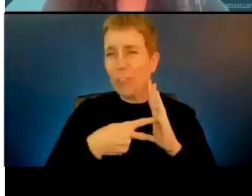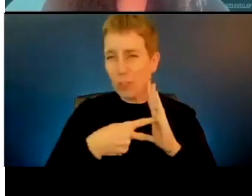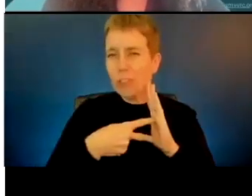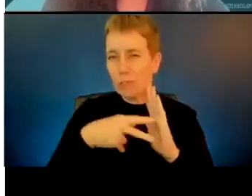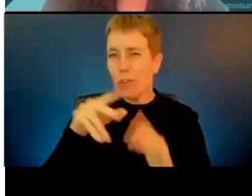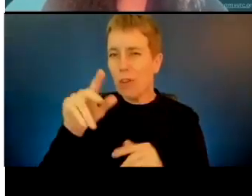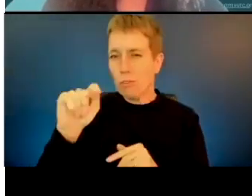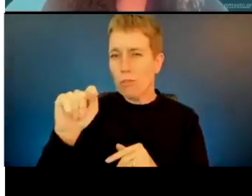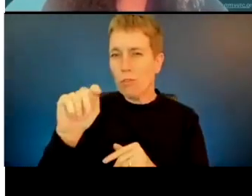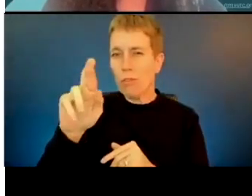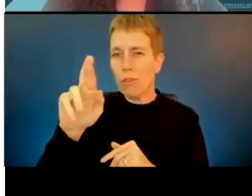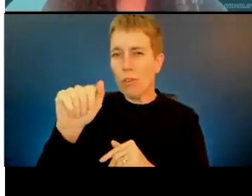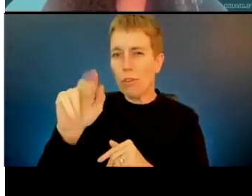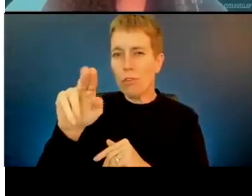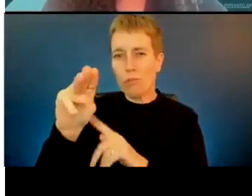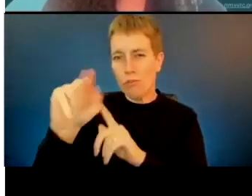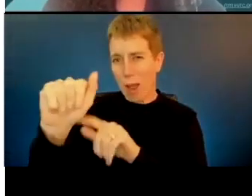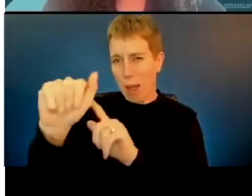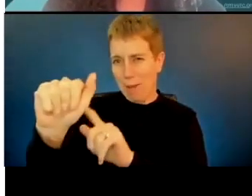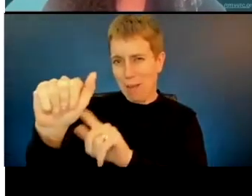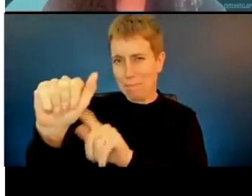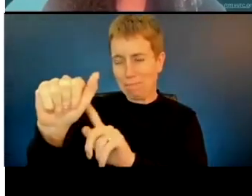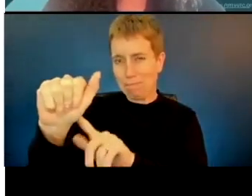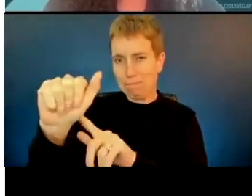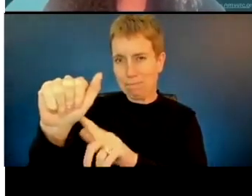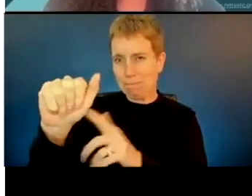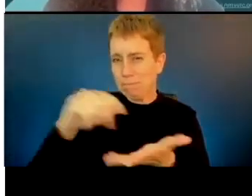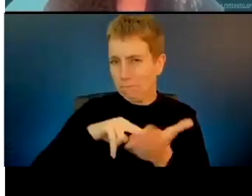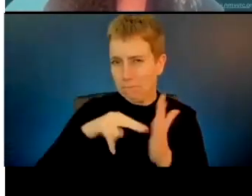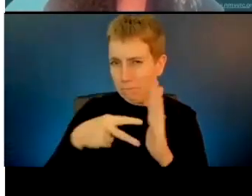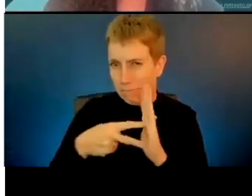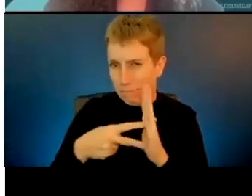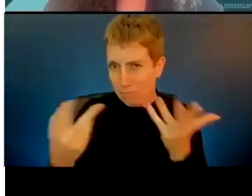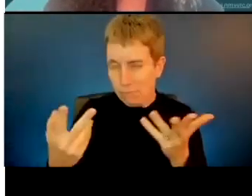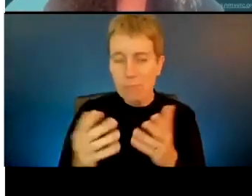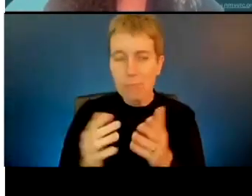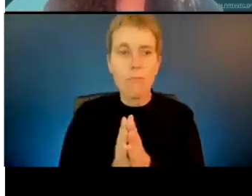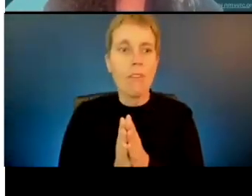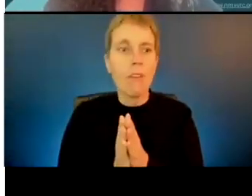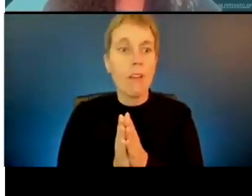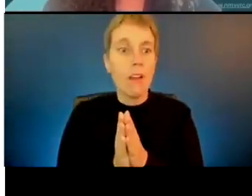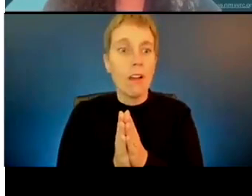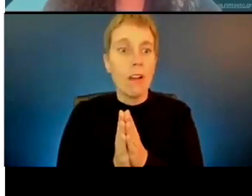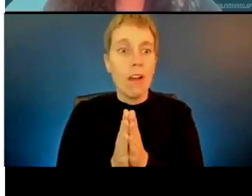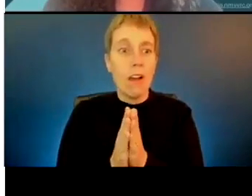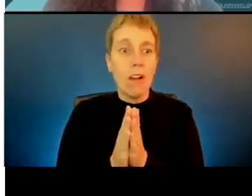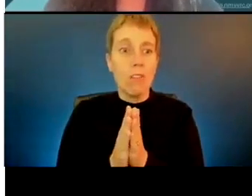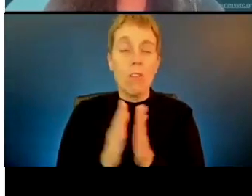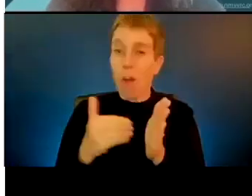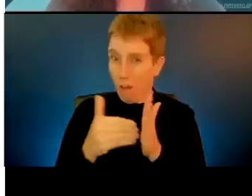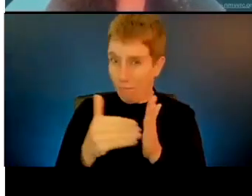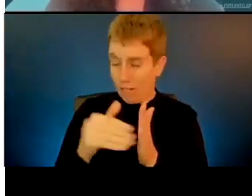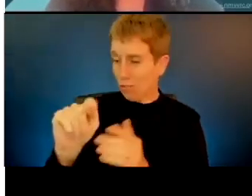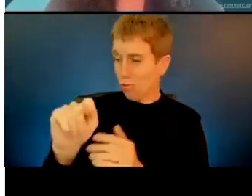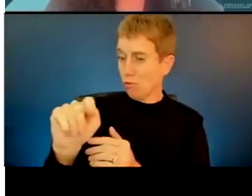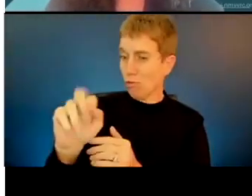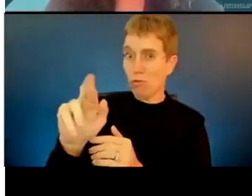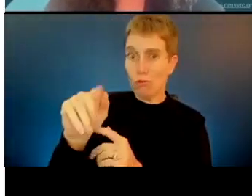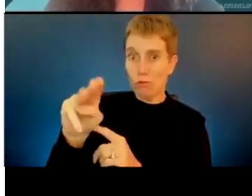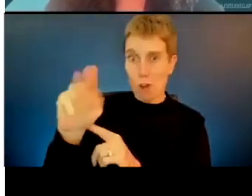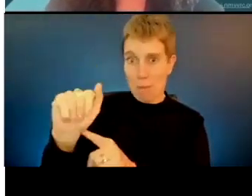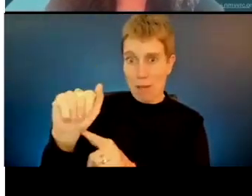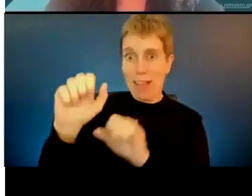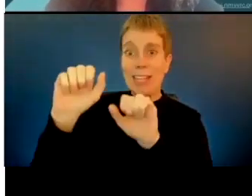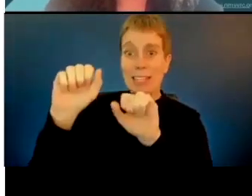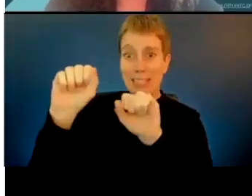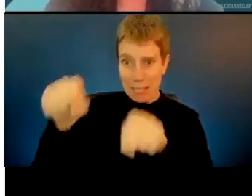Often the term trauma sometimes gets used to describe an event, and sometimes it gets used to describe